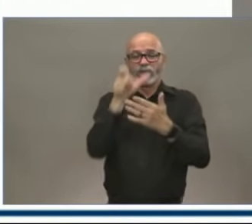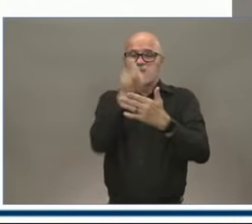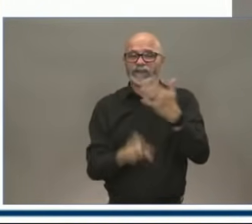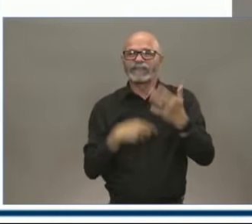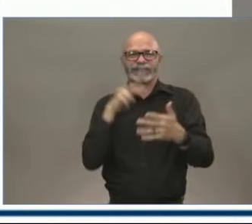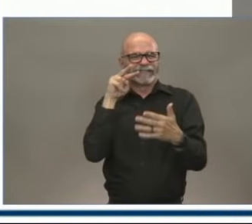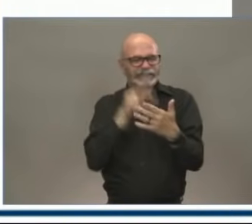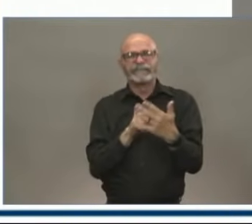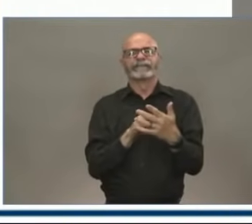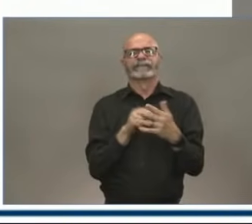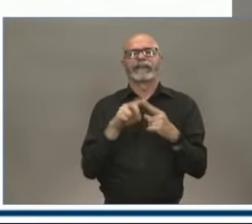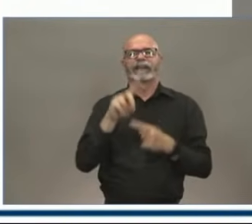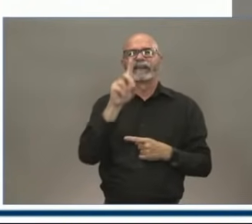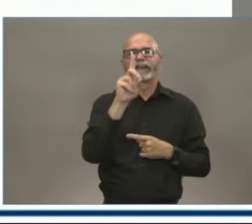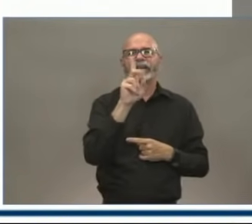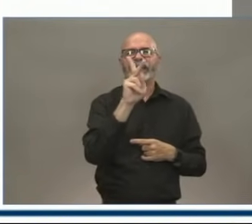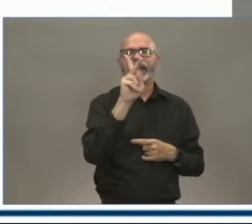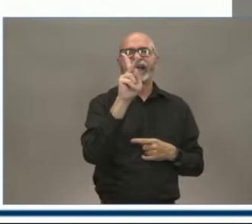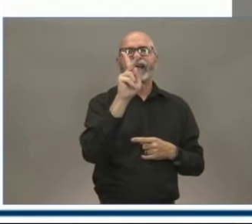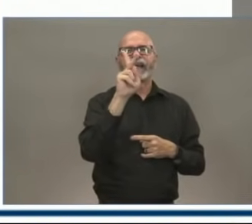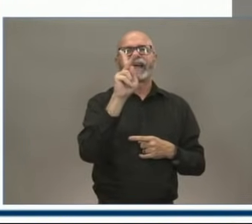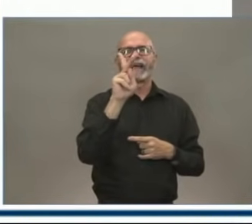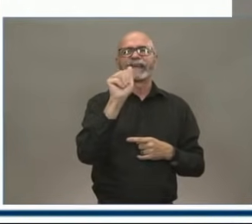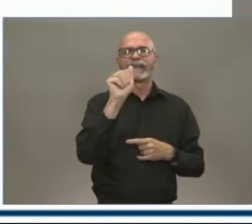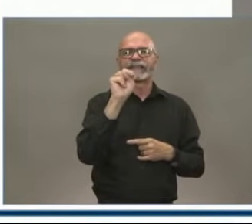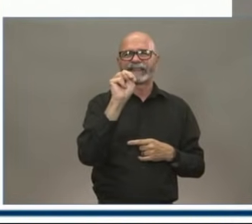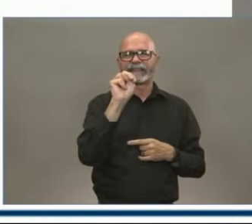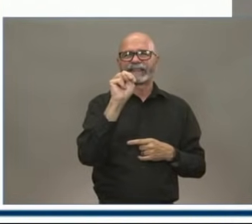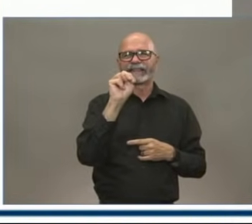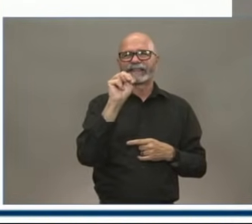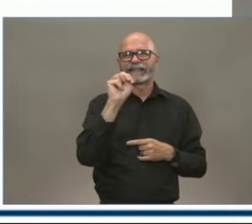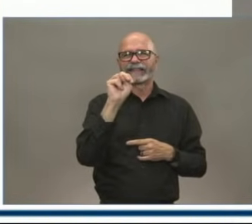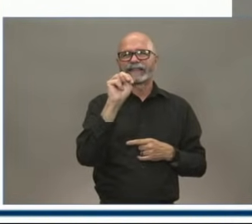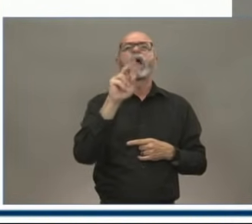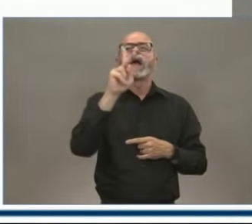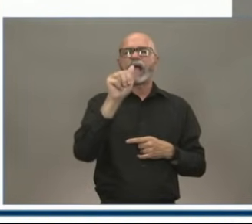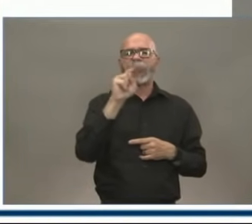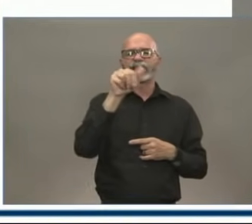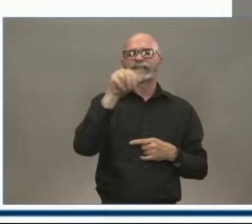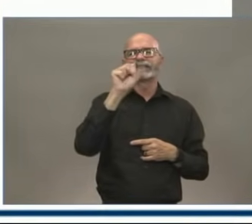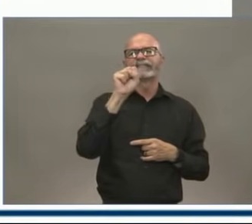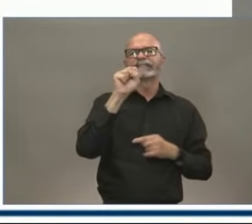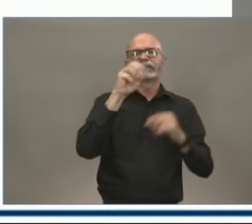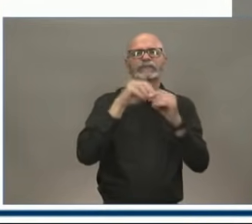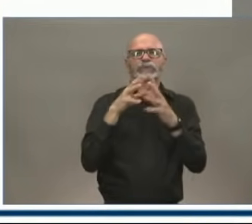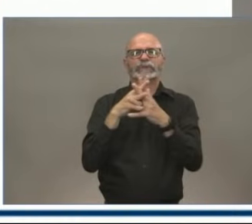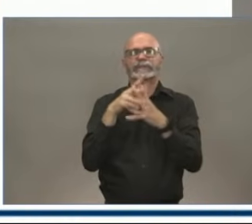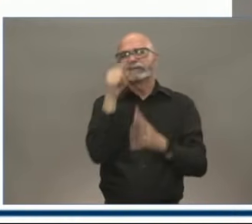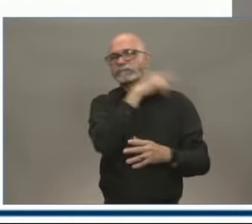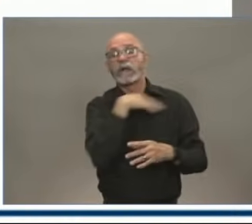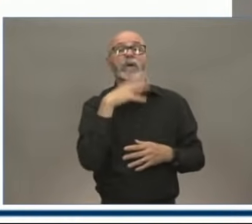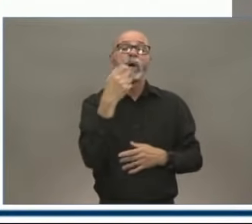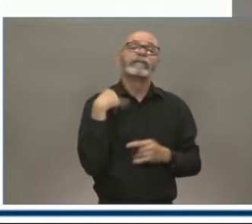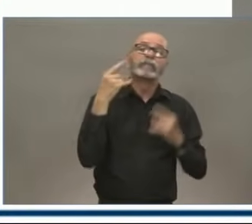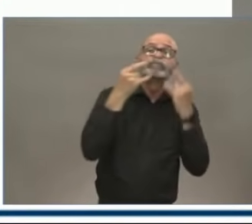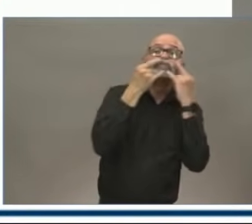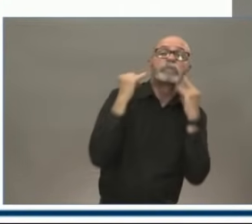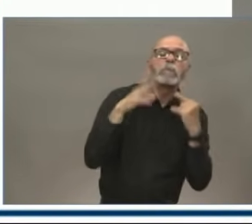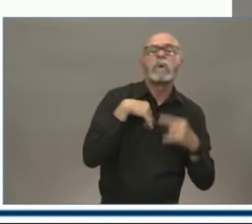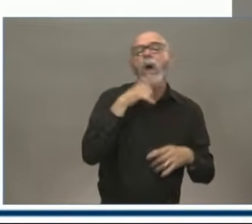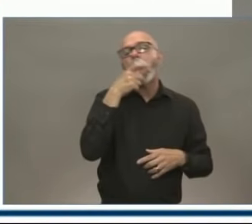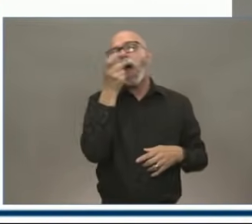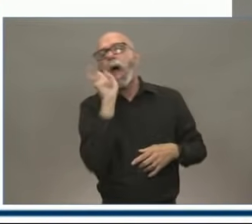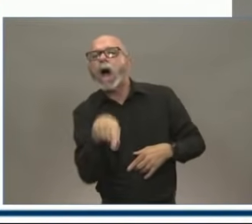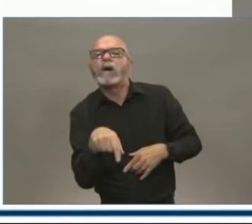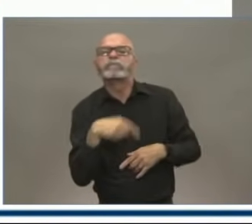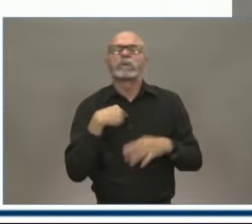Kansas, where they left the decision about requirements for masking or not to a county level. And when they've gone back and looked at